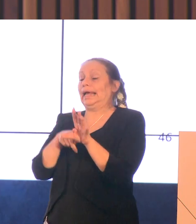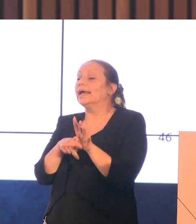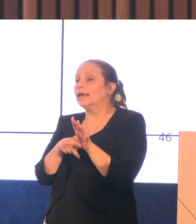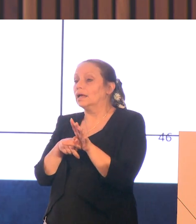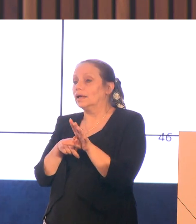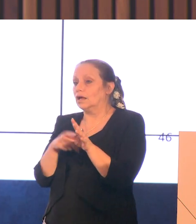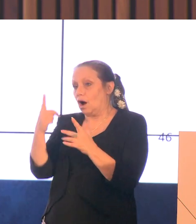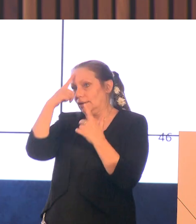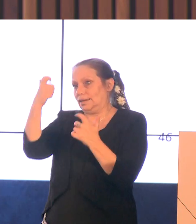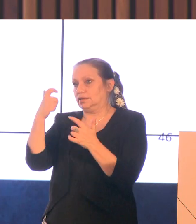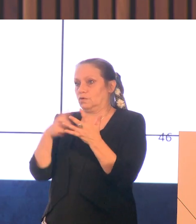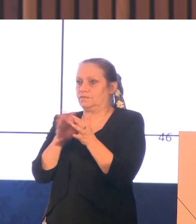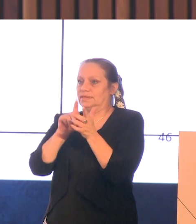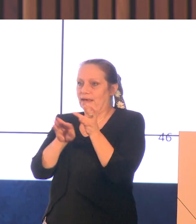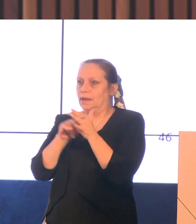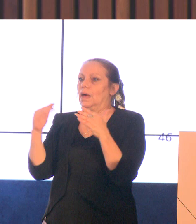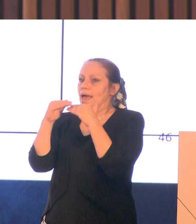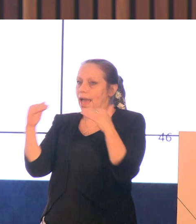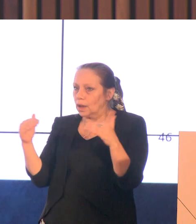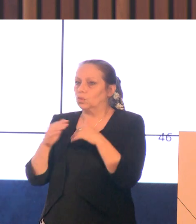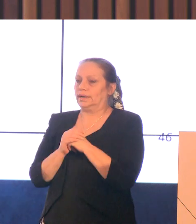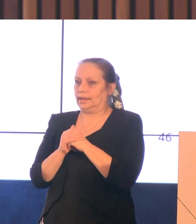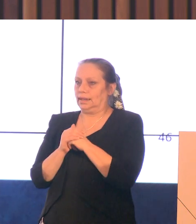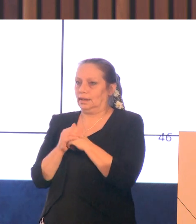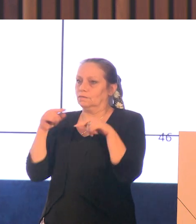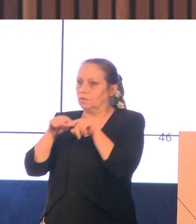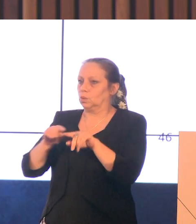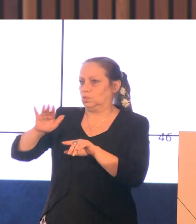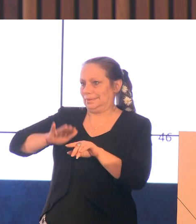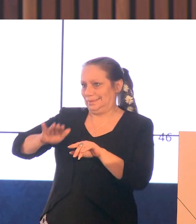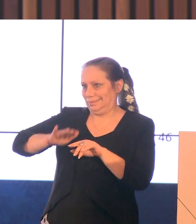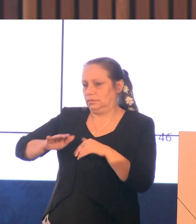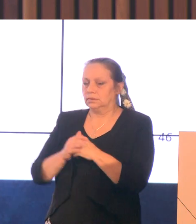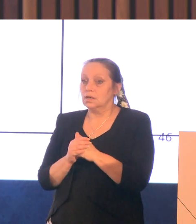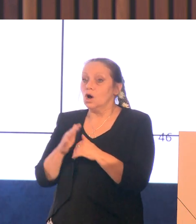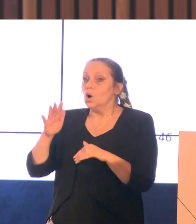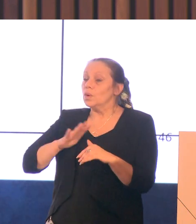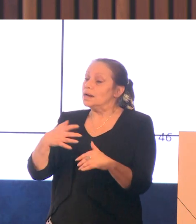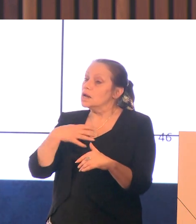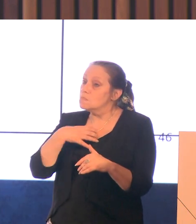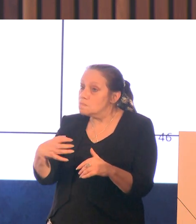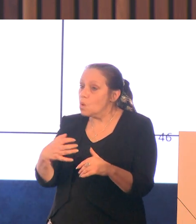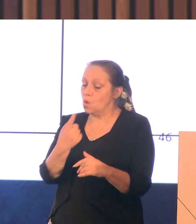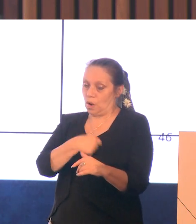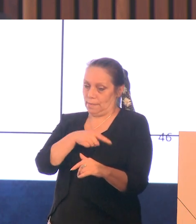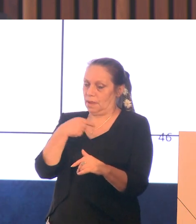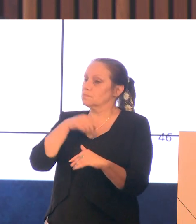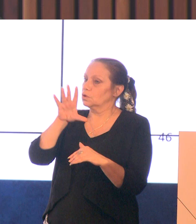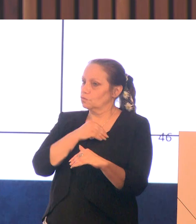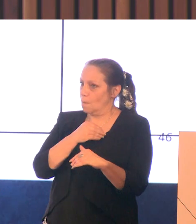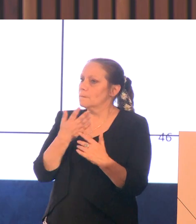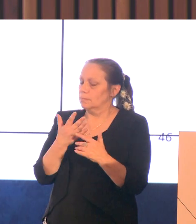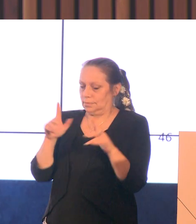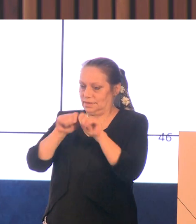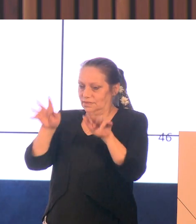equity, fairness, and support based on need. We therefore need a much greater commitment to